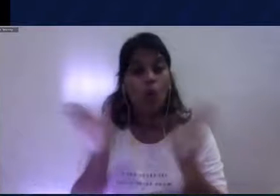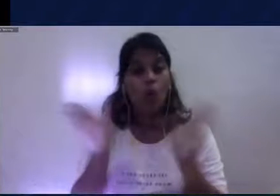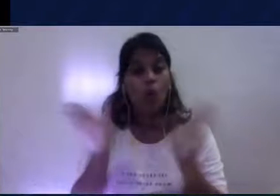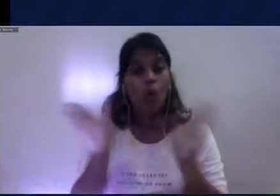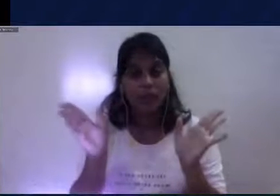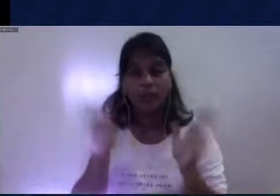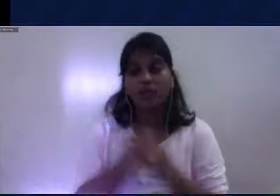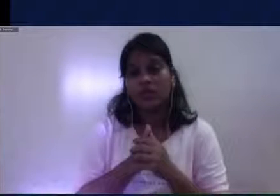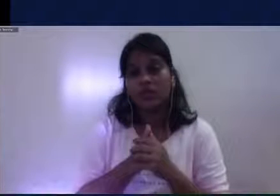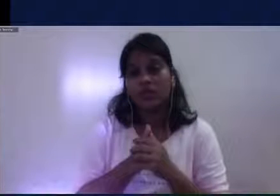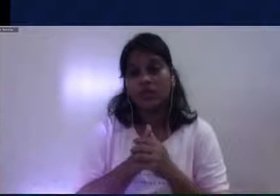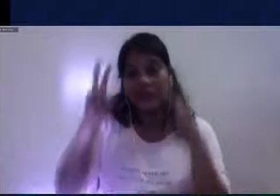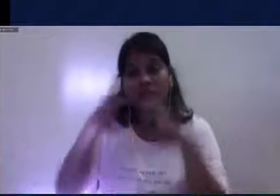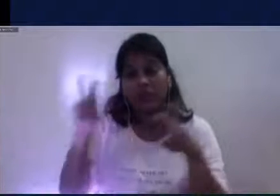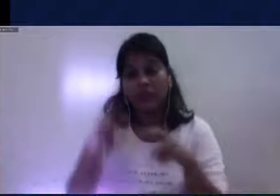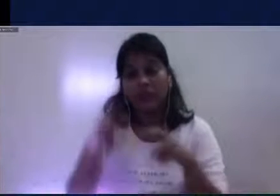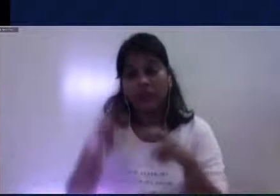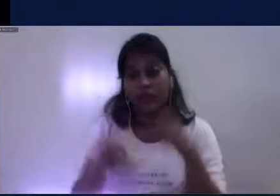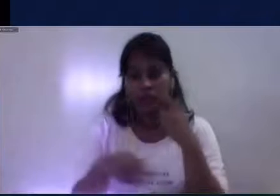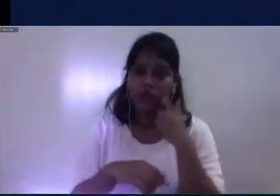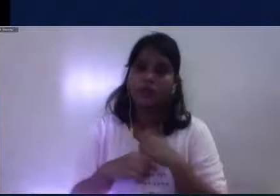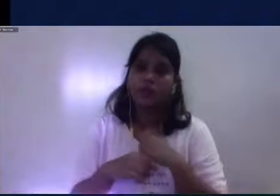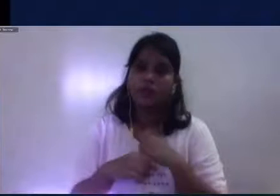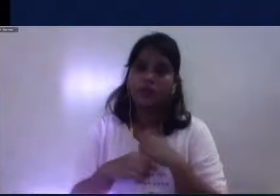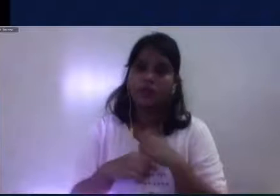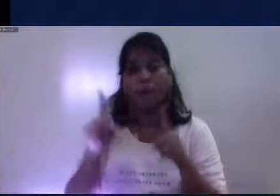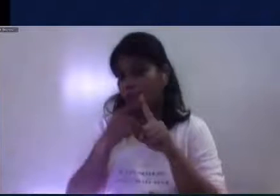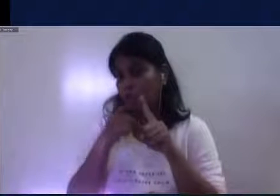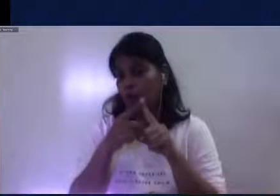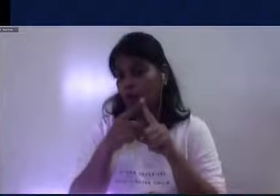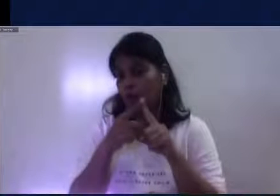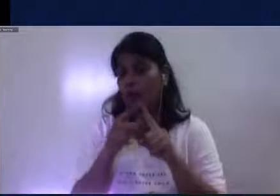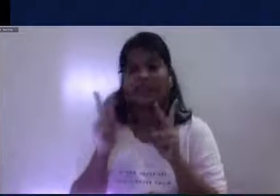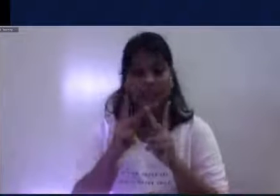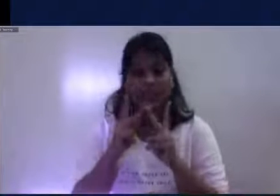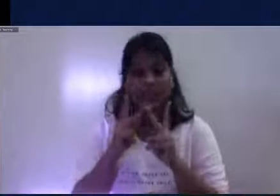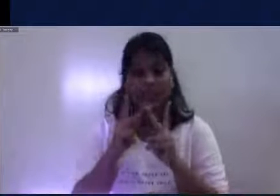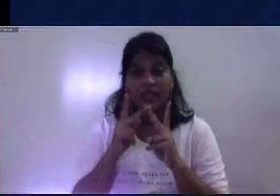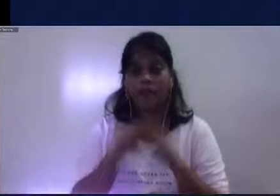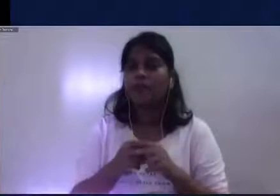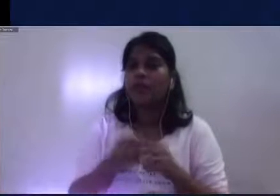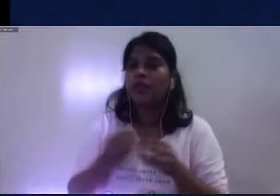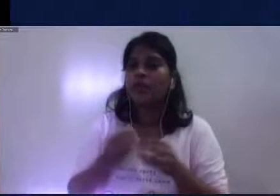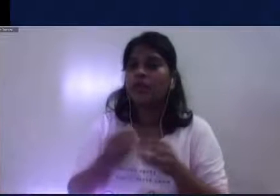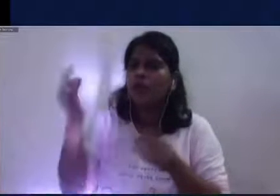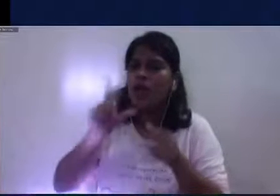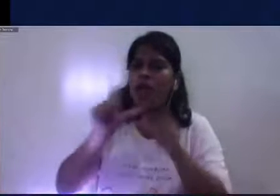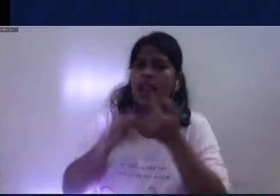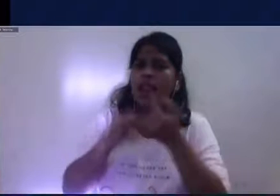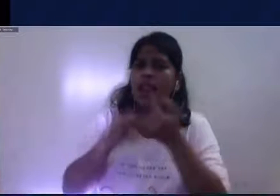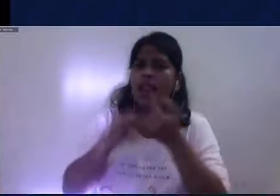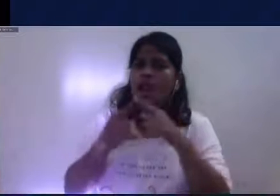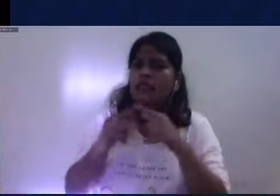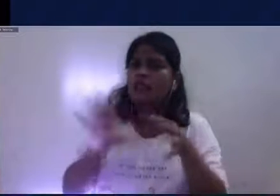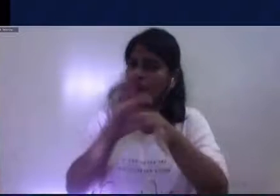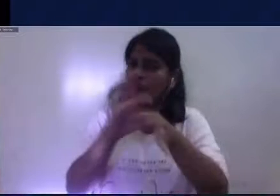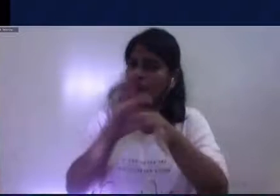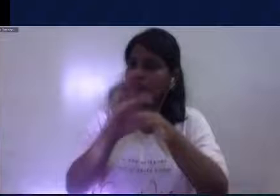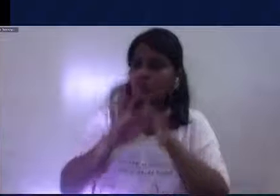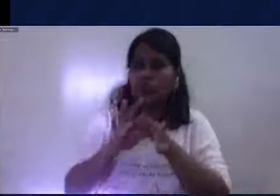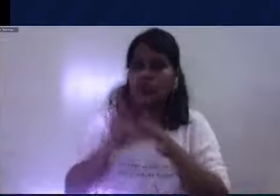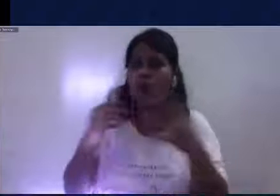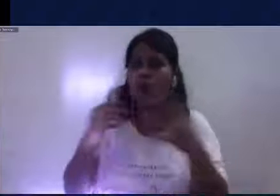the research phase. So that's principle number one. Second, establish last mile user connect. Don't